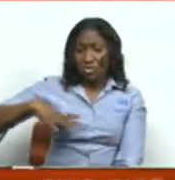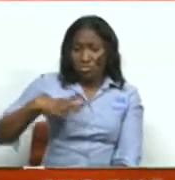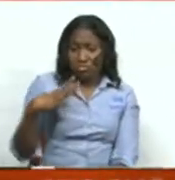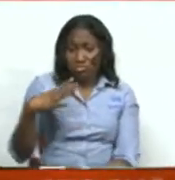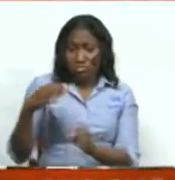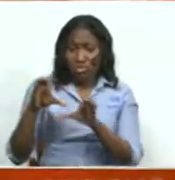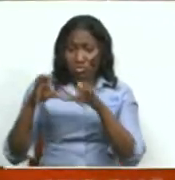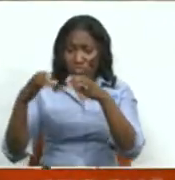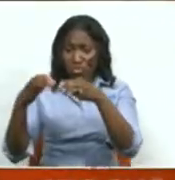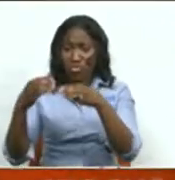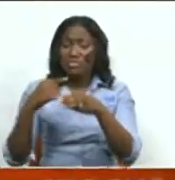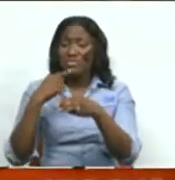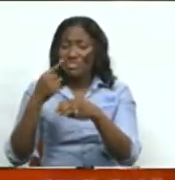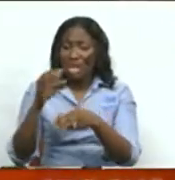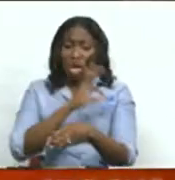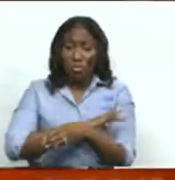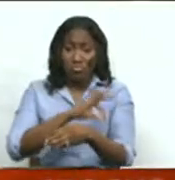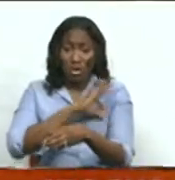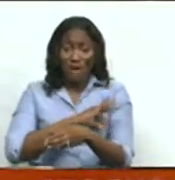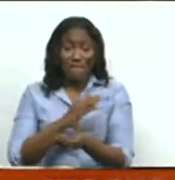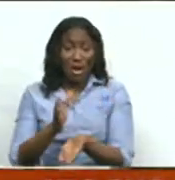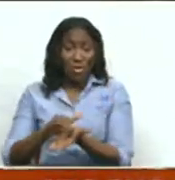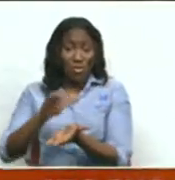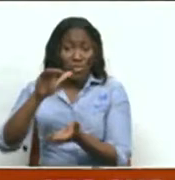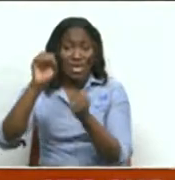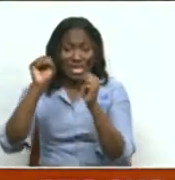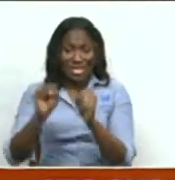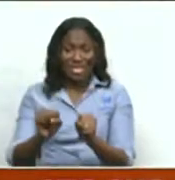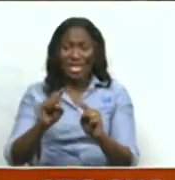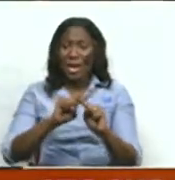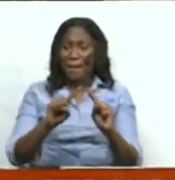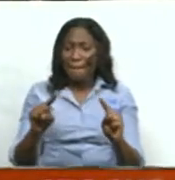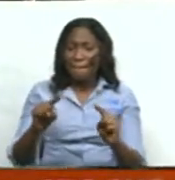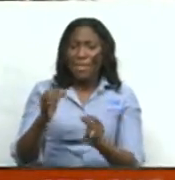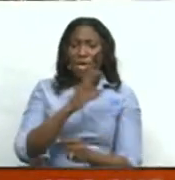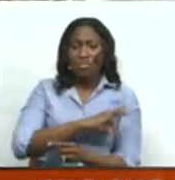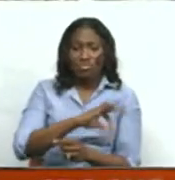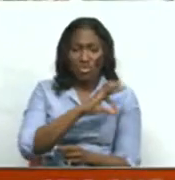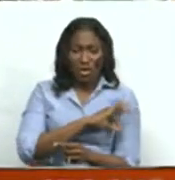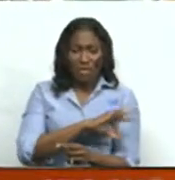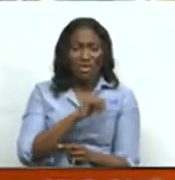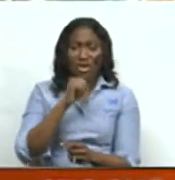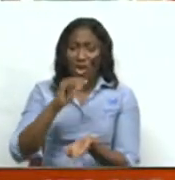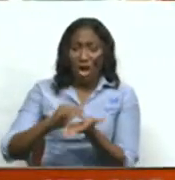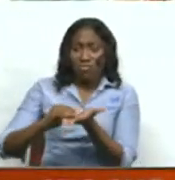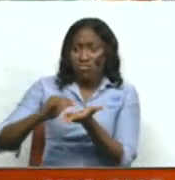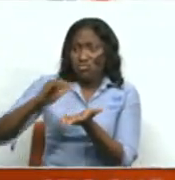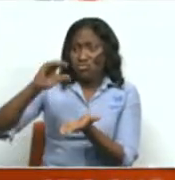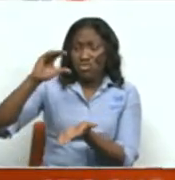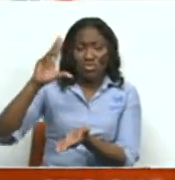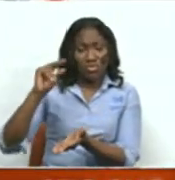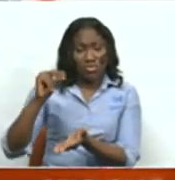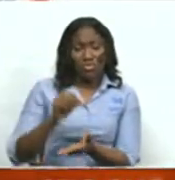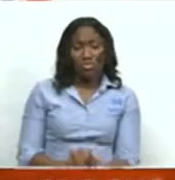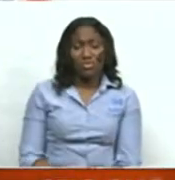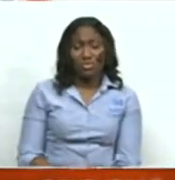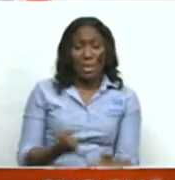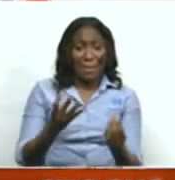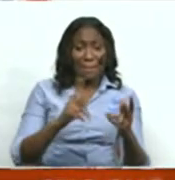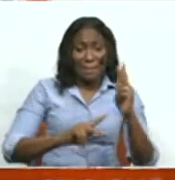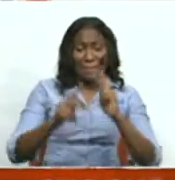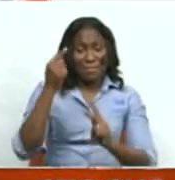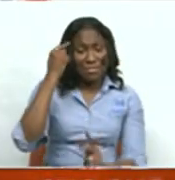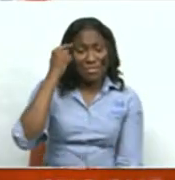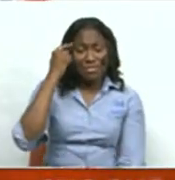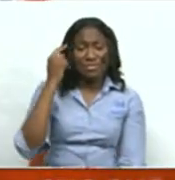historic profits. However, he explains that the restaurant chain's profits aren't as large as most would think. Everyone thinks that,